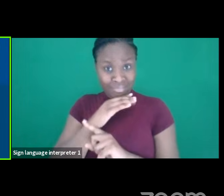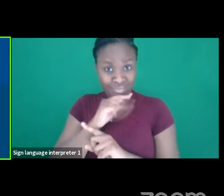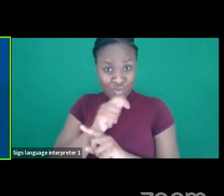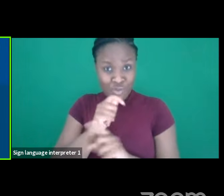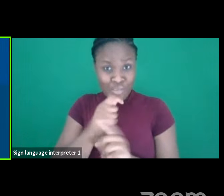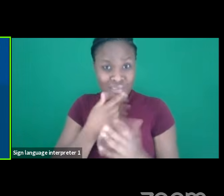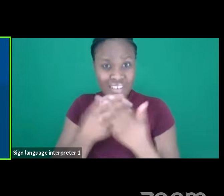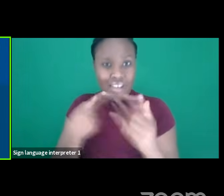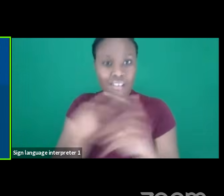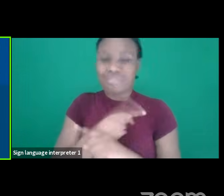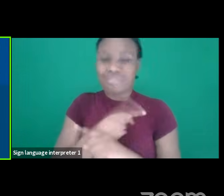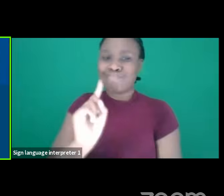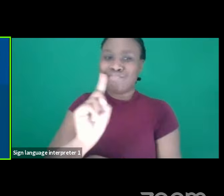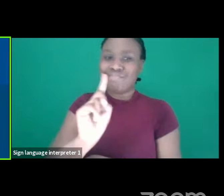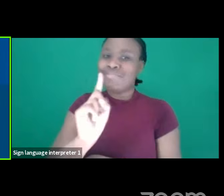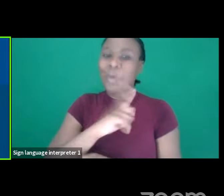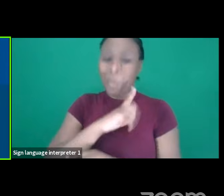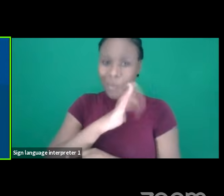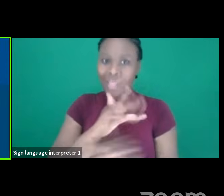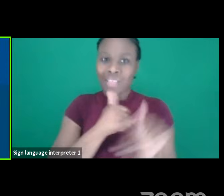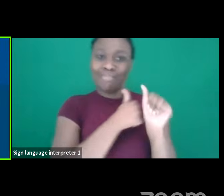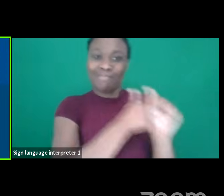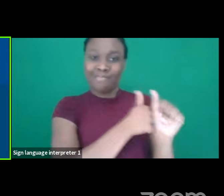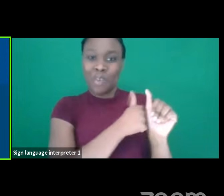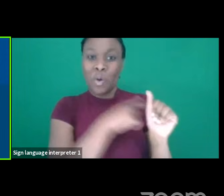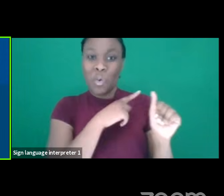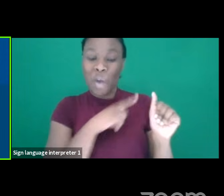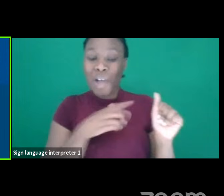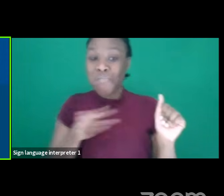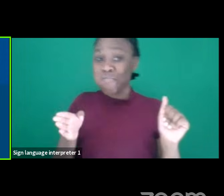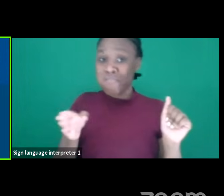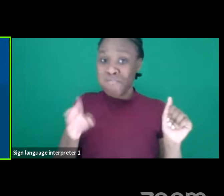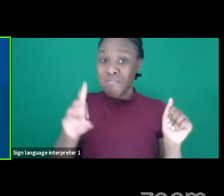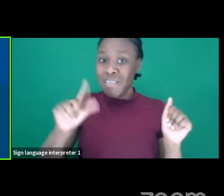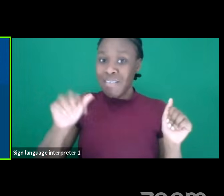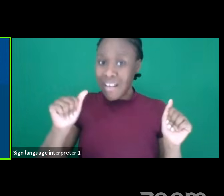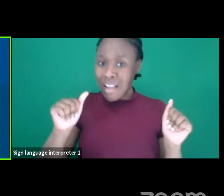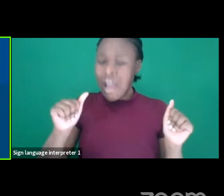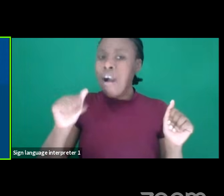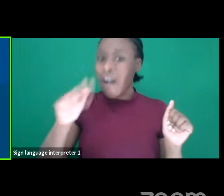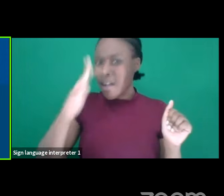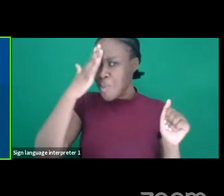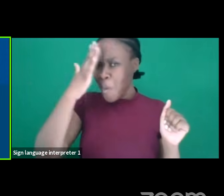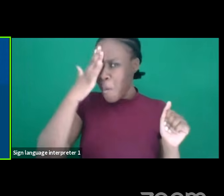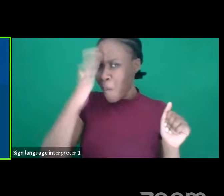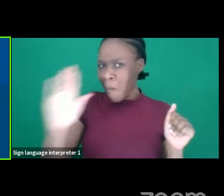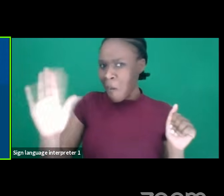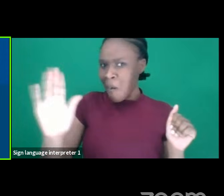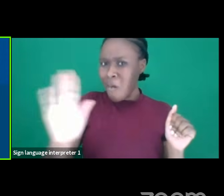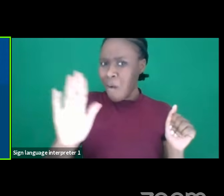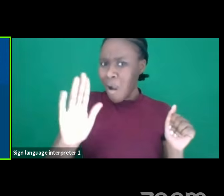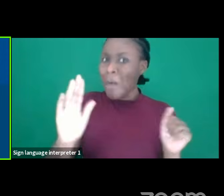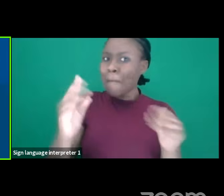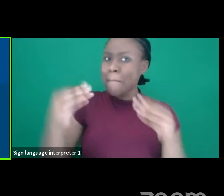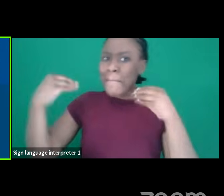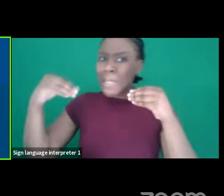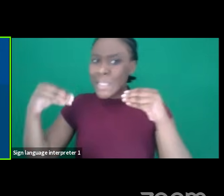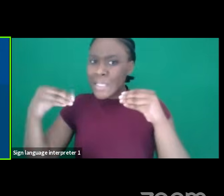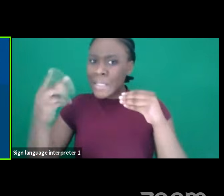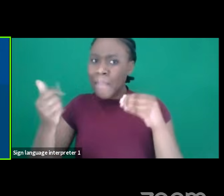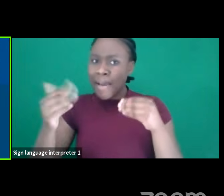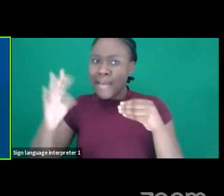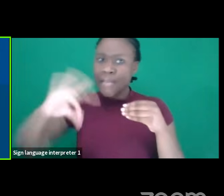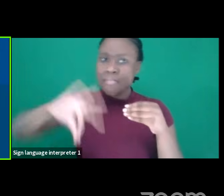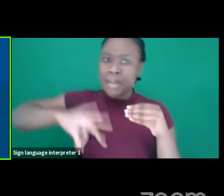to then be able to have a view of the economic activities that both taxpayers